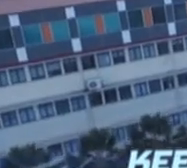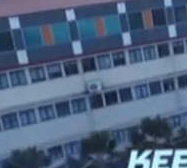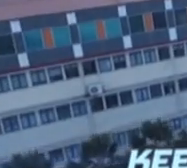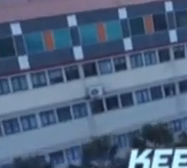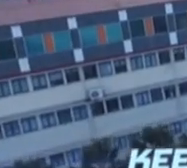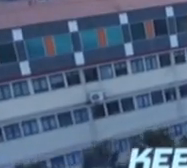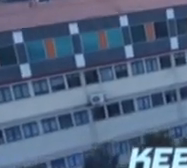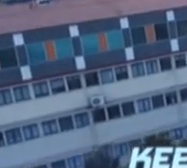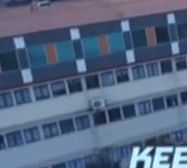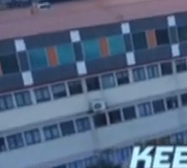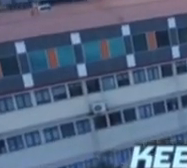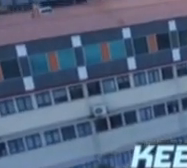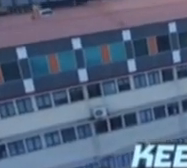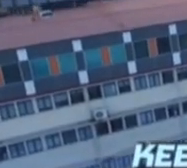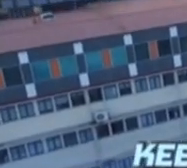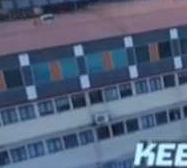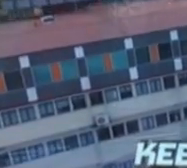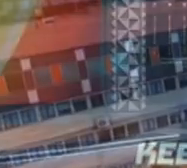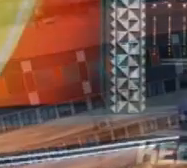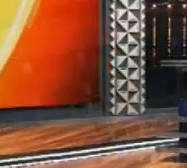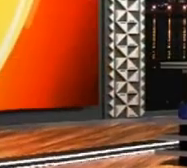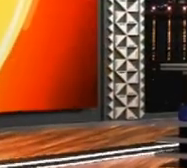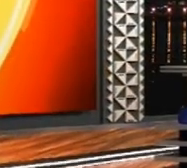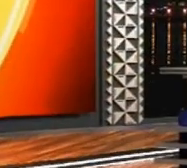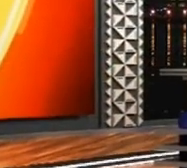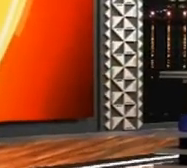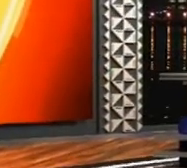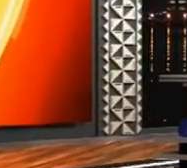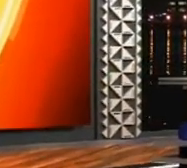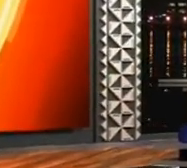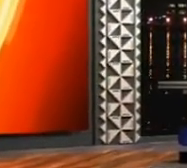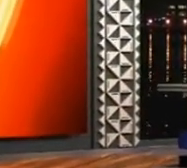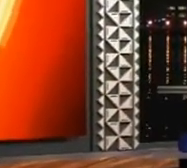FBC Suva, Jackie Spate.